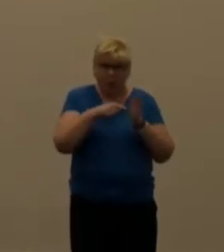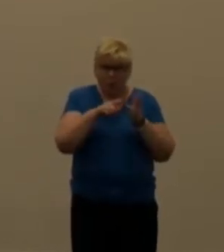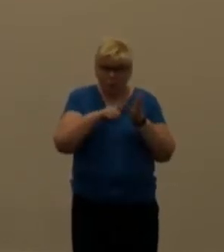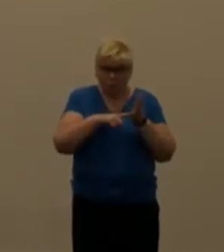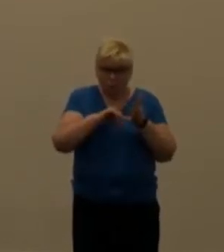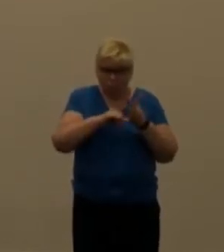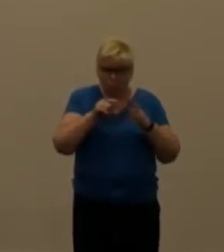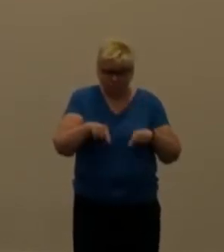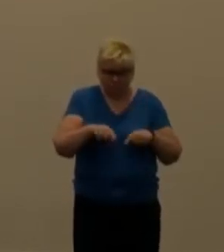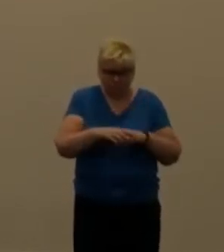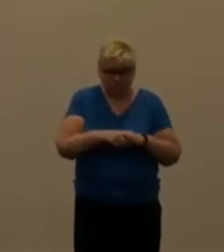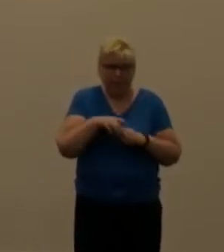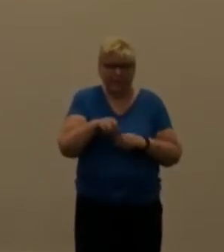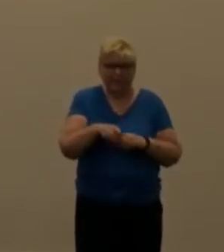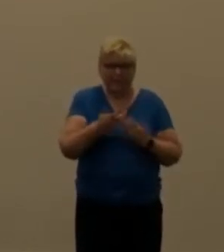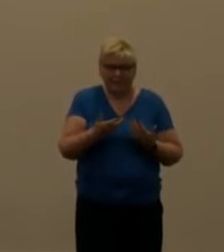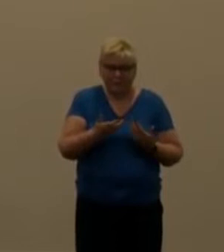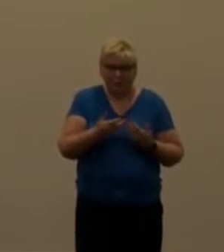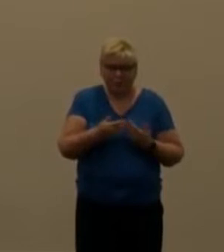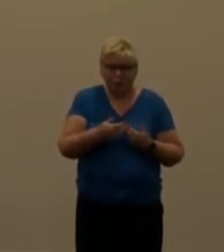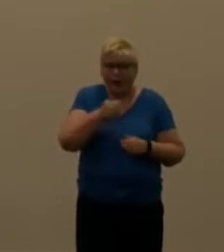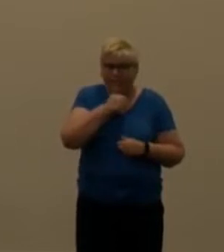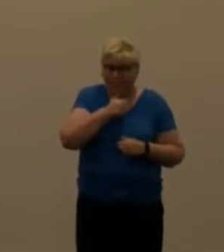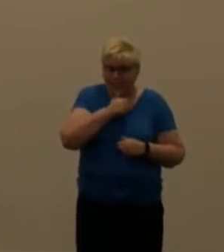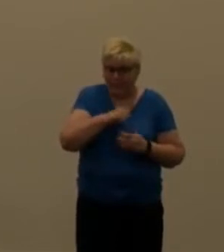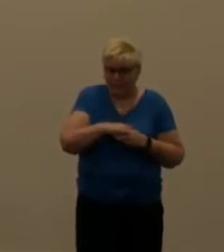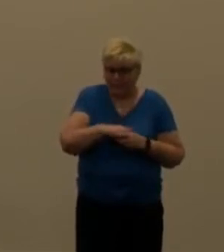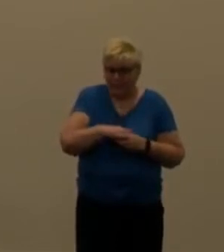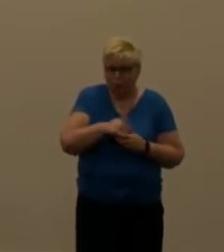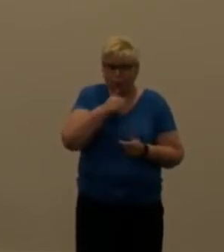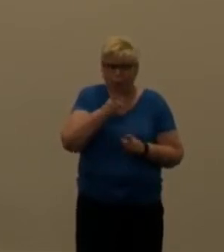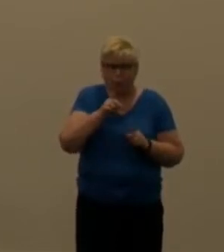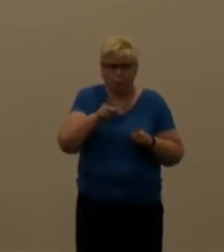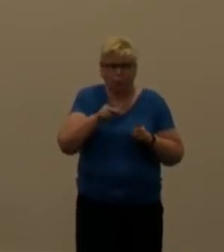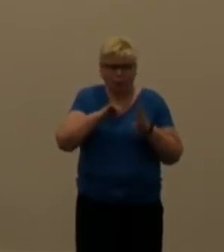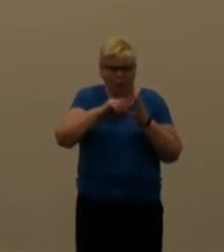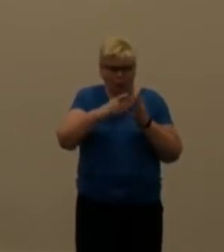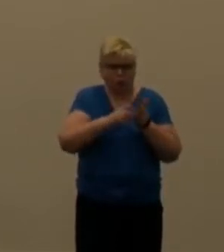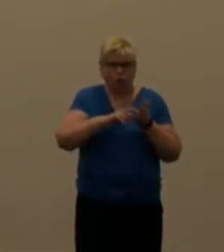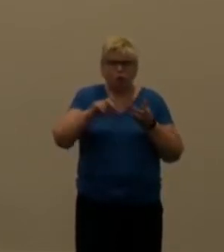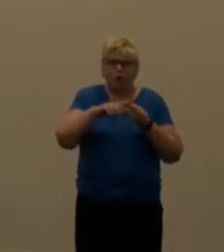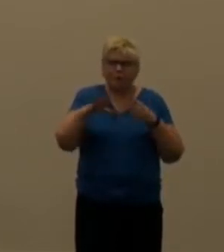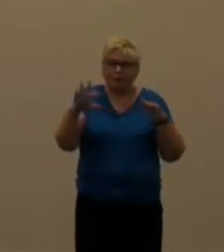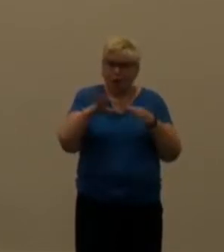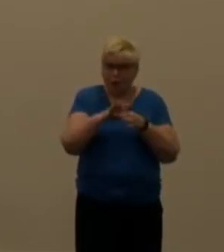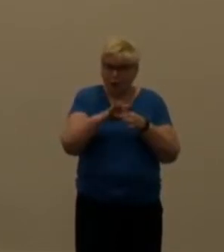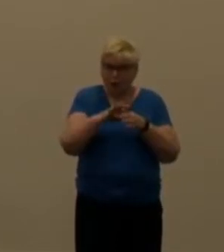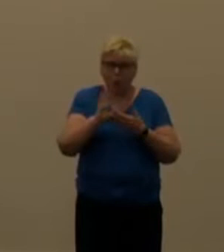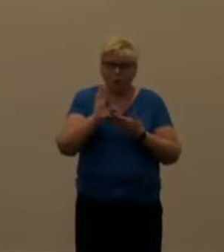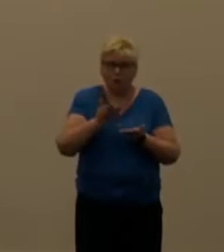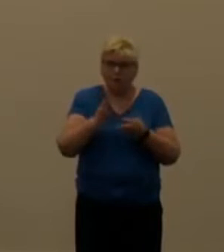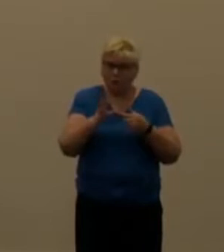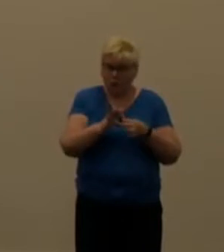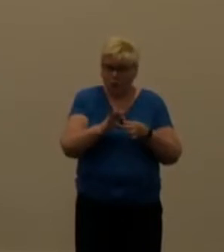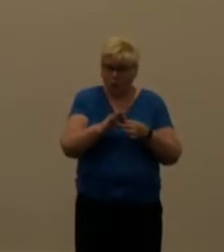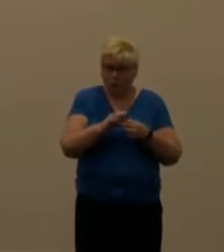it is for automating deployment using what we call service connection. So you can create a service connection.